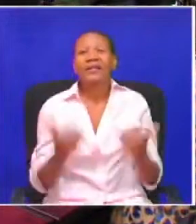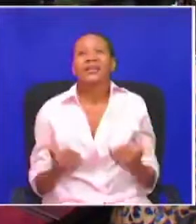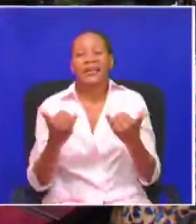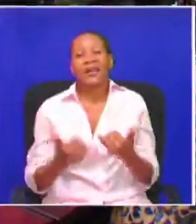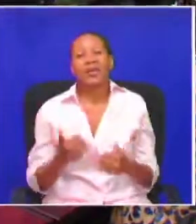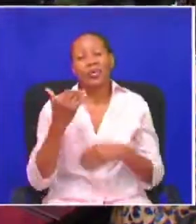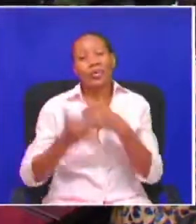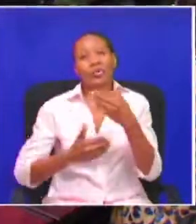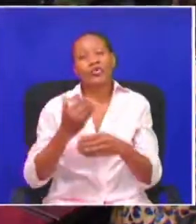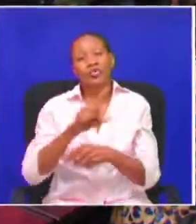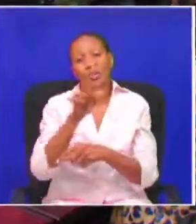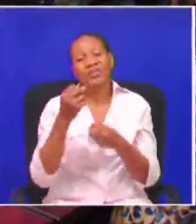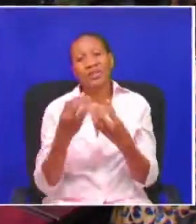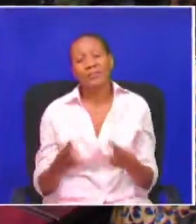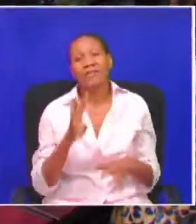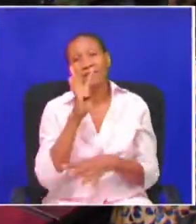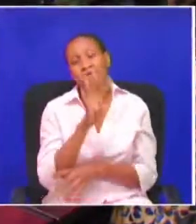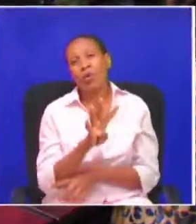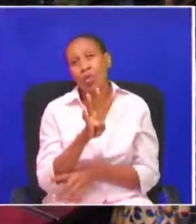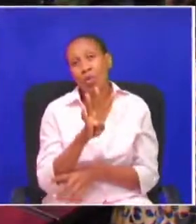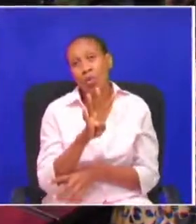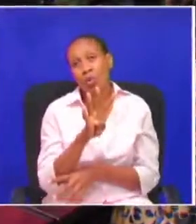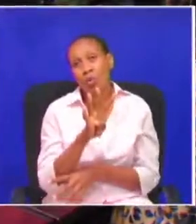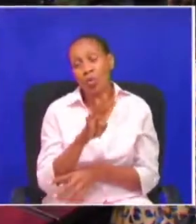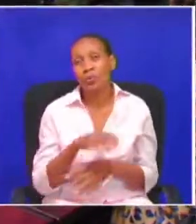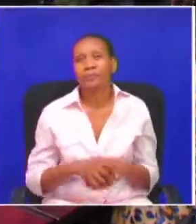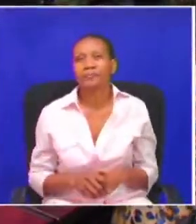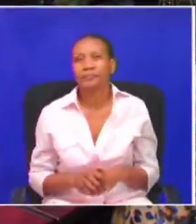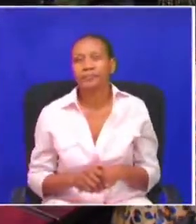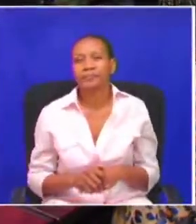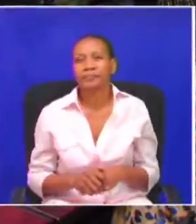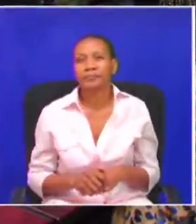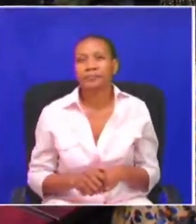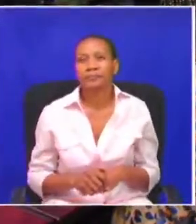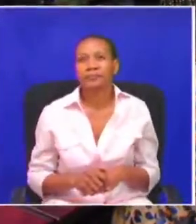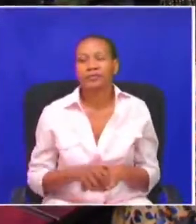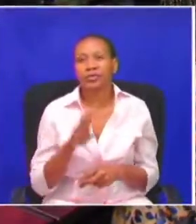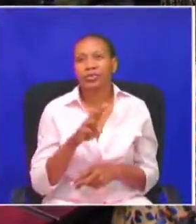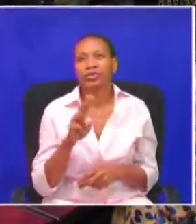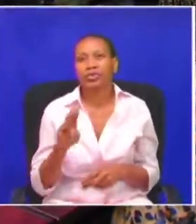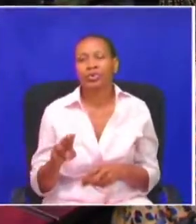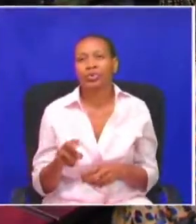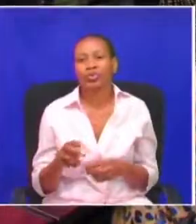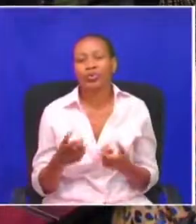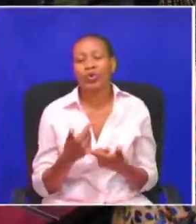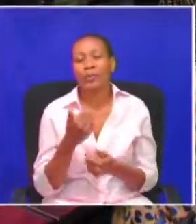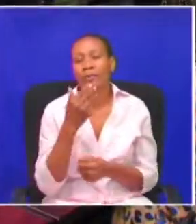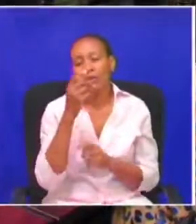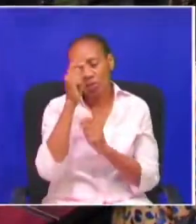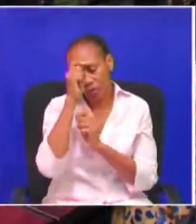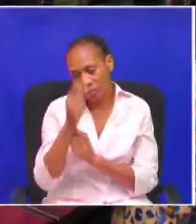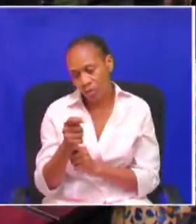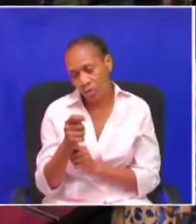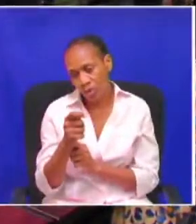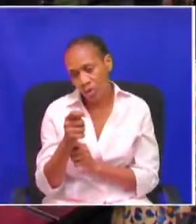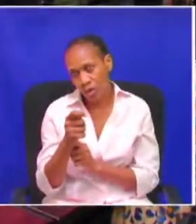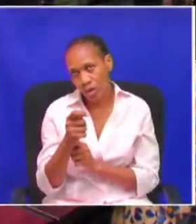fourth question, question 22, which has been asked by